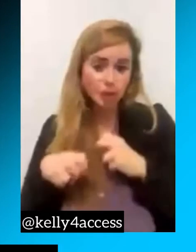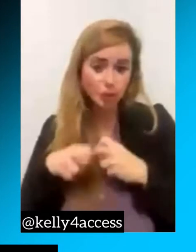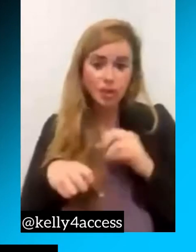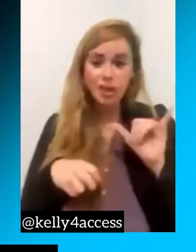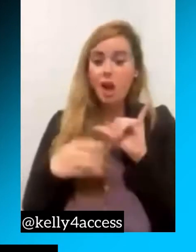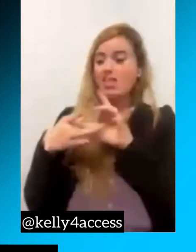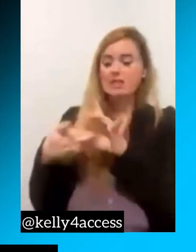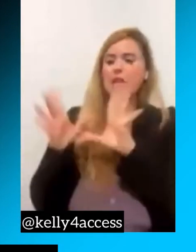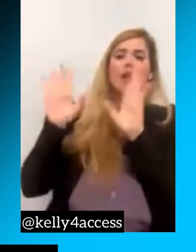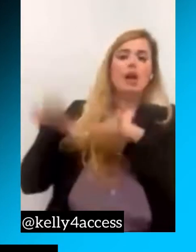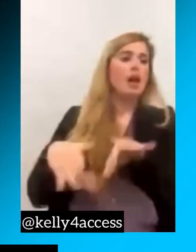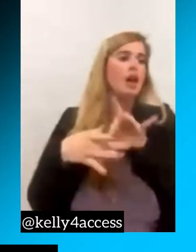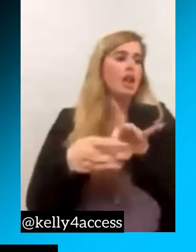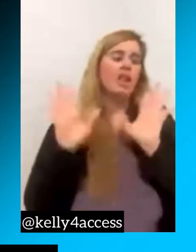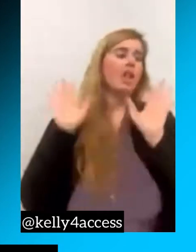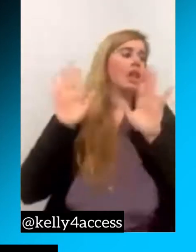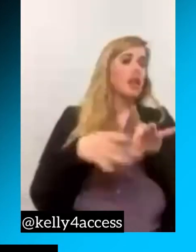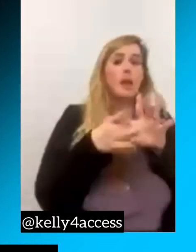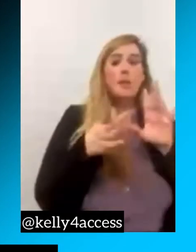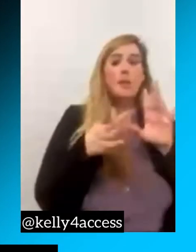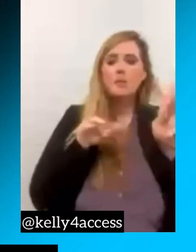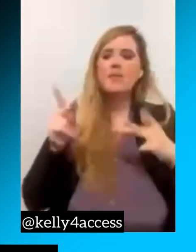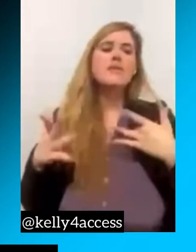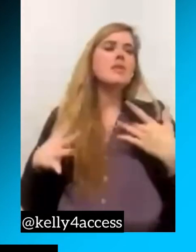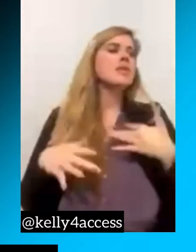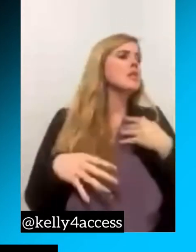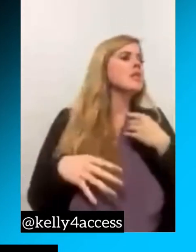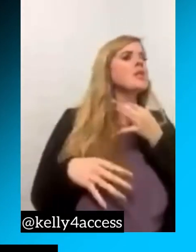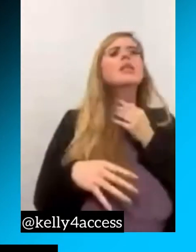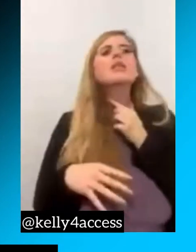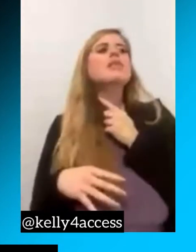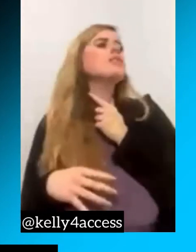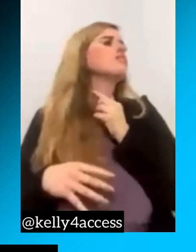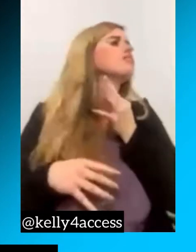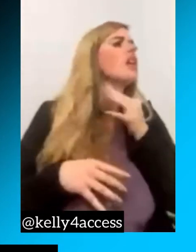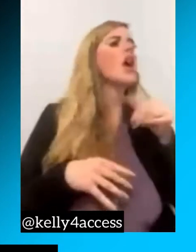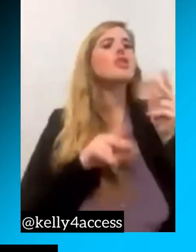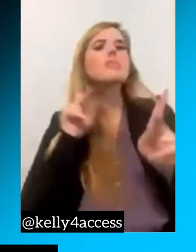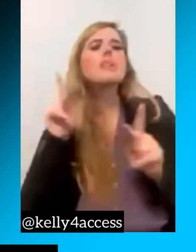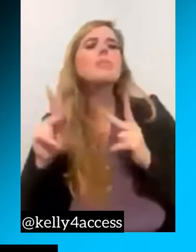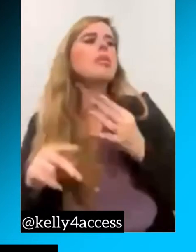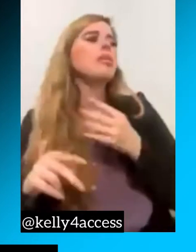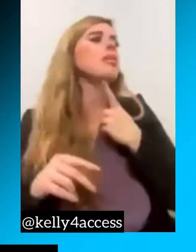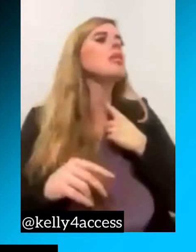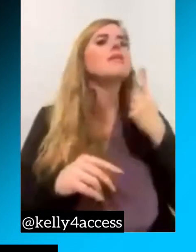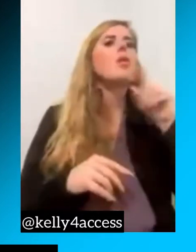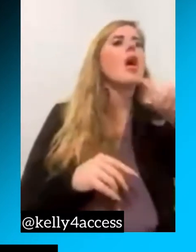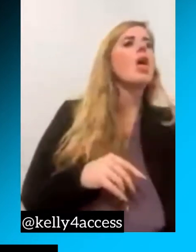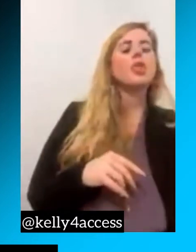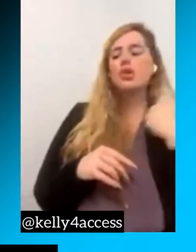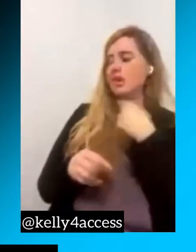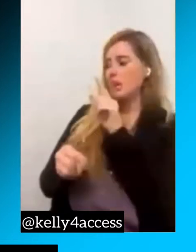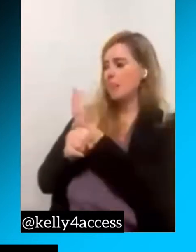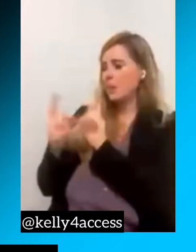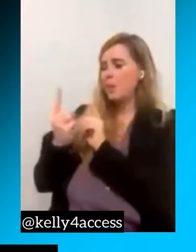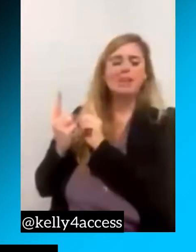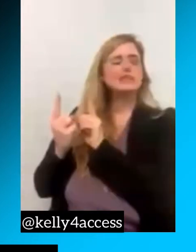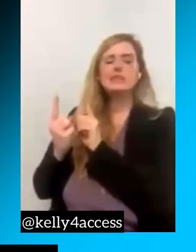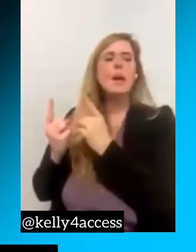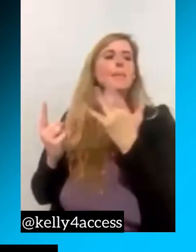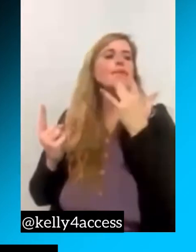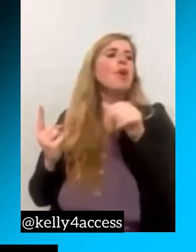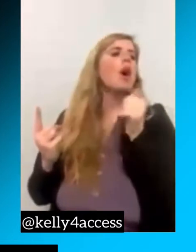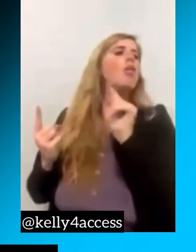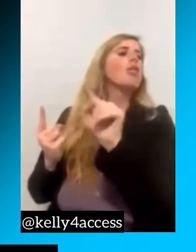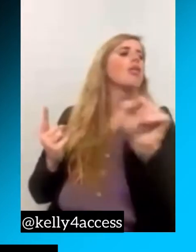polyamorous relationships, like people who can't commit to a person, to just one person, will pursue polyamorous relationship,